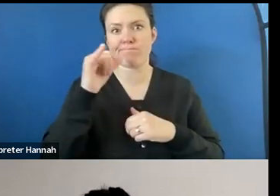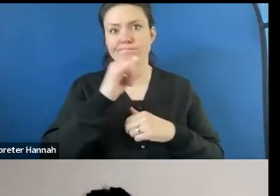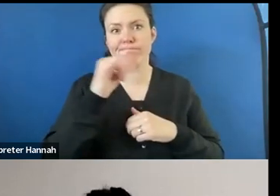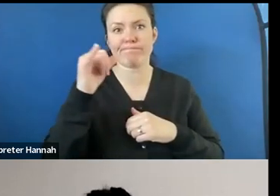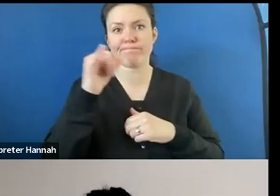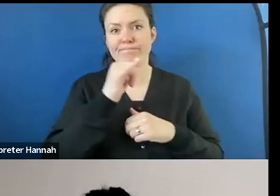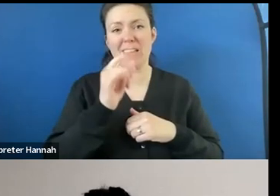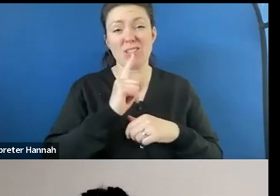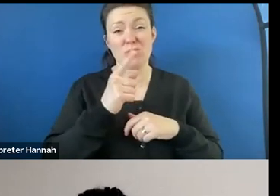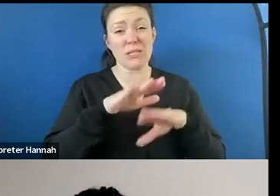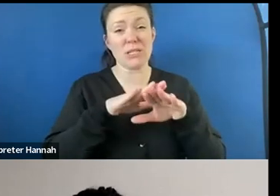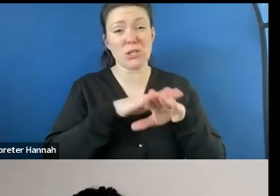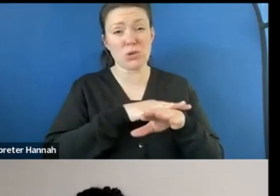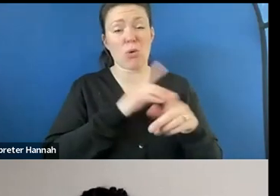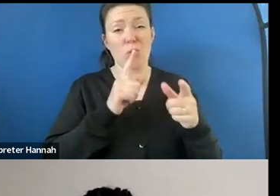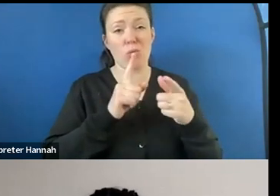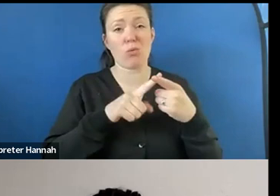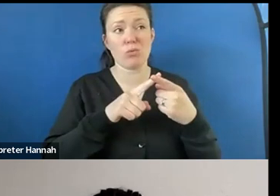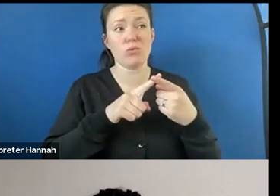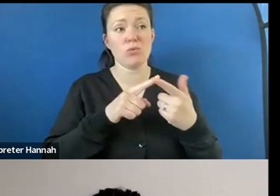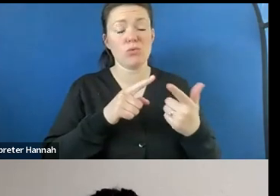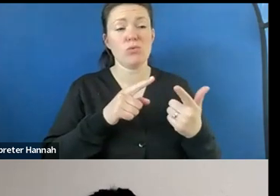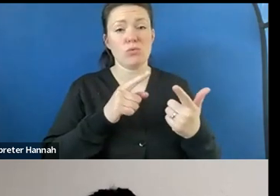really slow to respond to